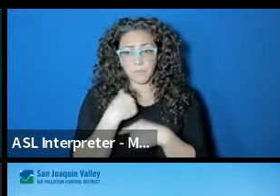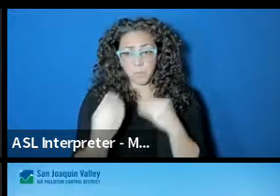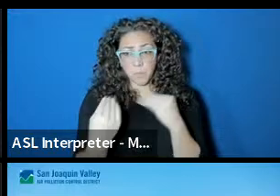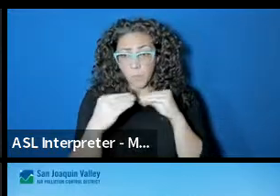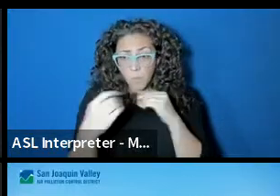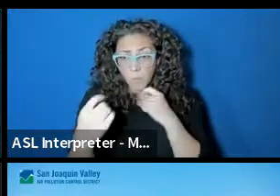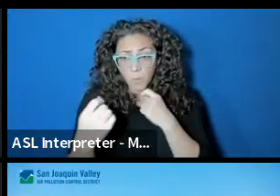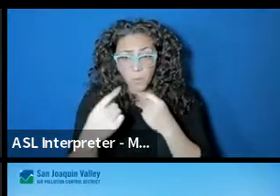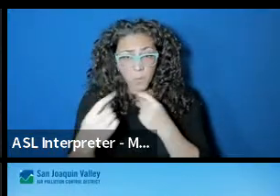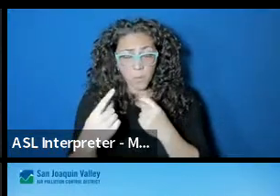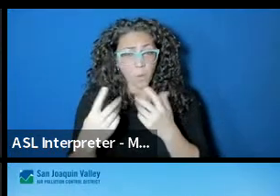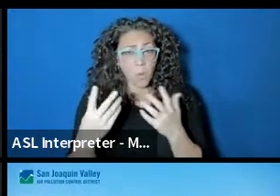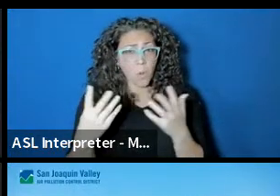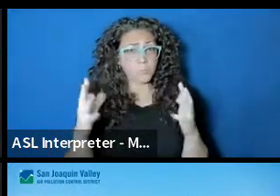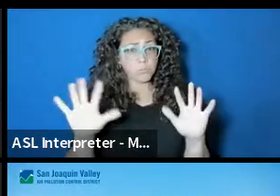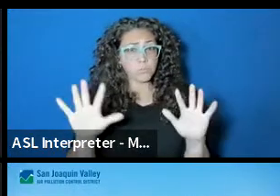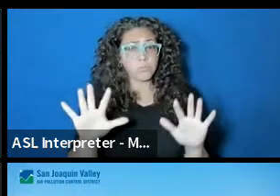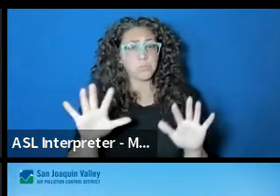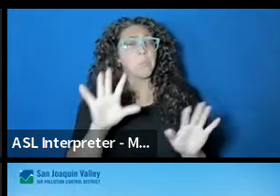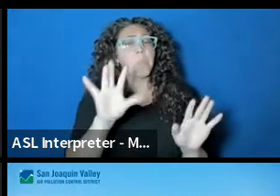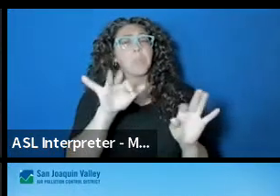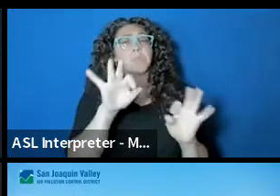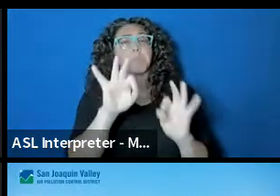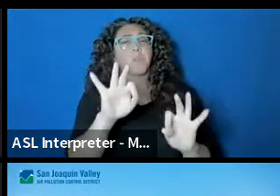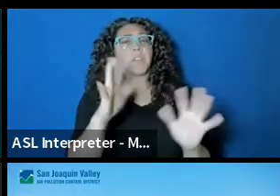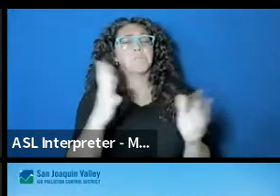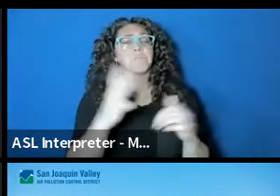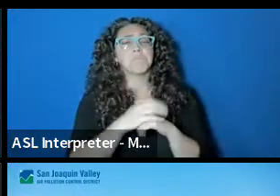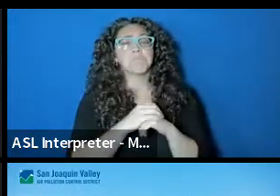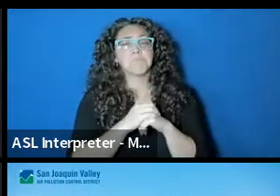question. No, that was perfect. It sounds like